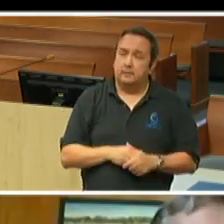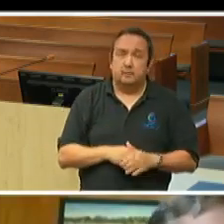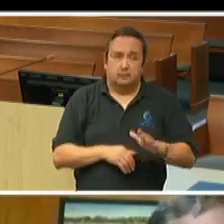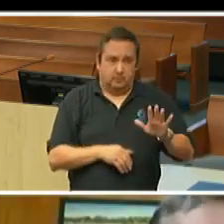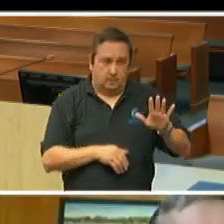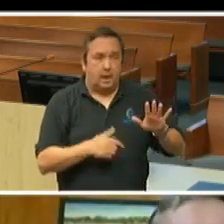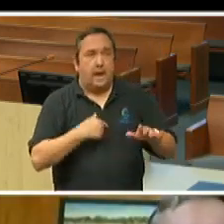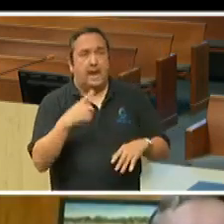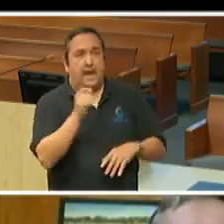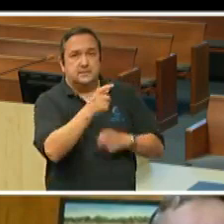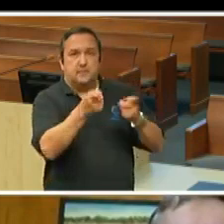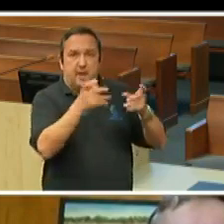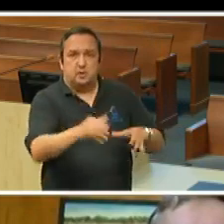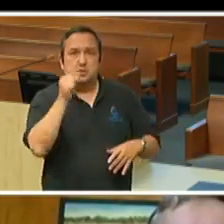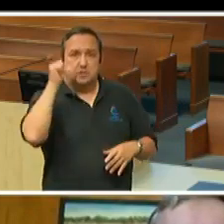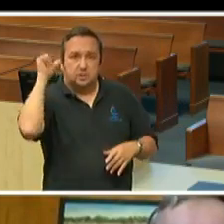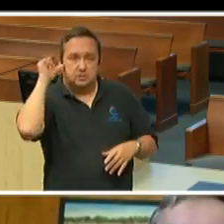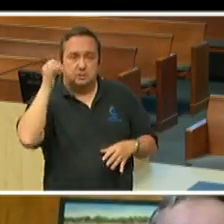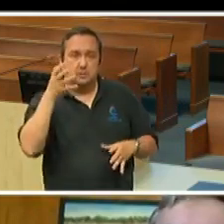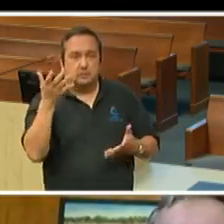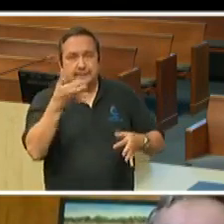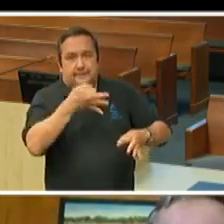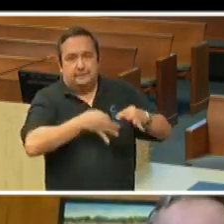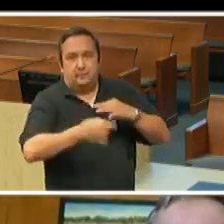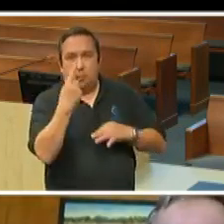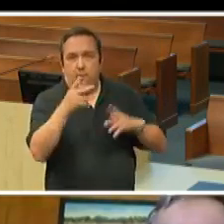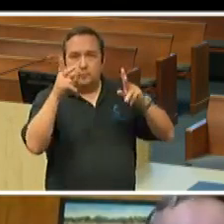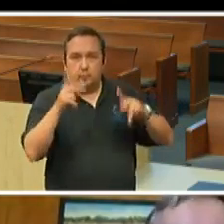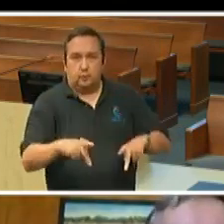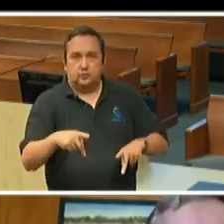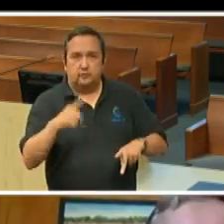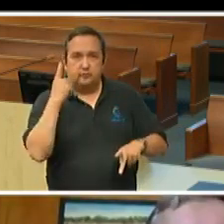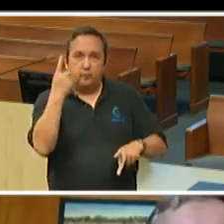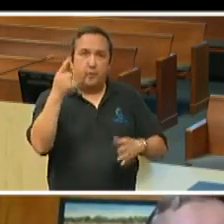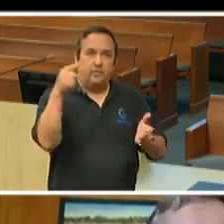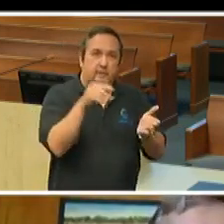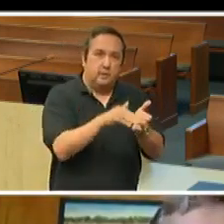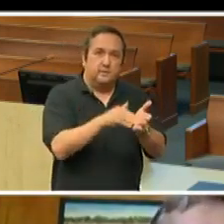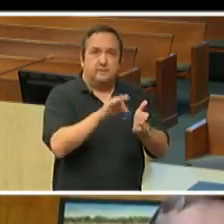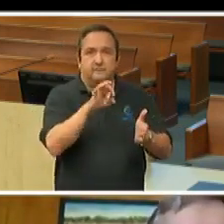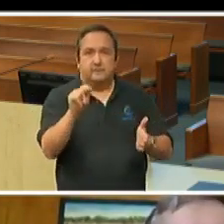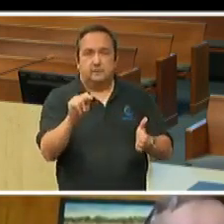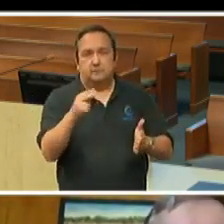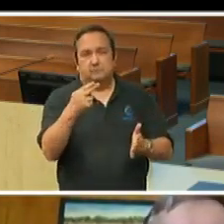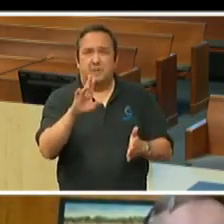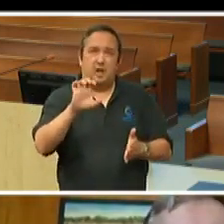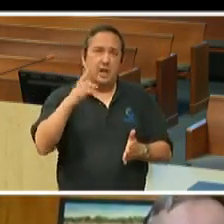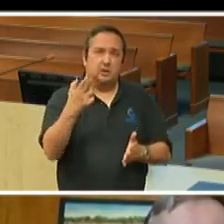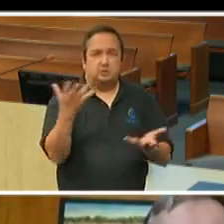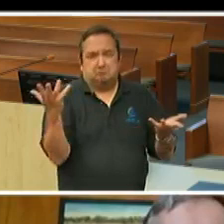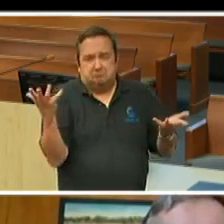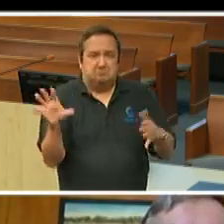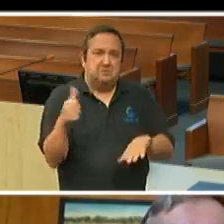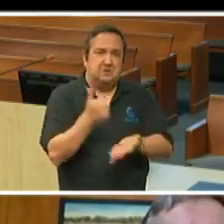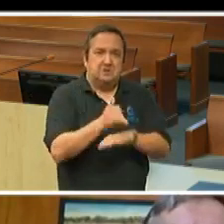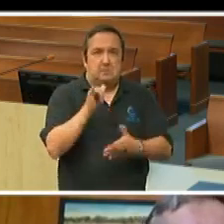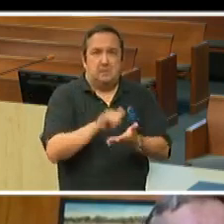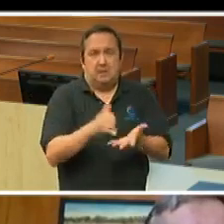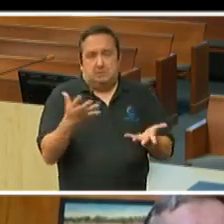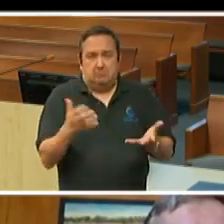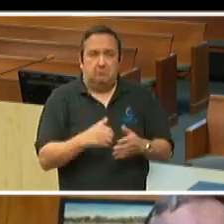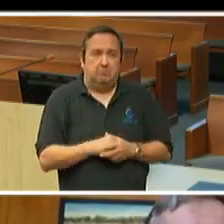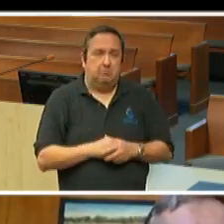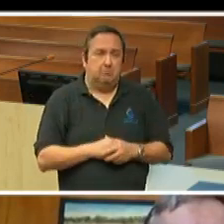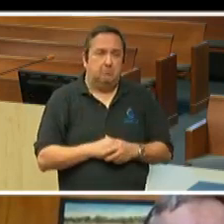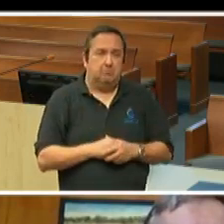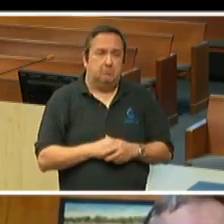I asked the manager yesterday to kind of, rather than one person per 1,000 feet, which, you know, Hutch, you took a stab at it, and it wasn't far off, but